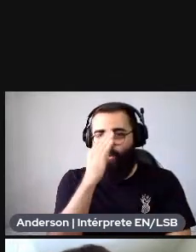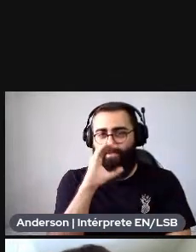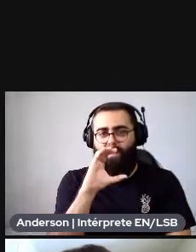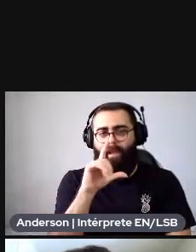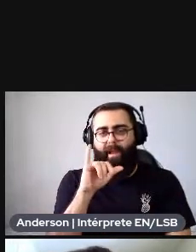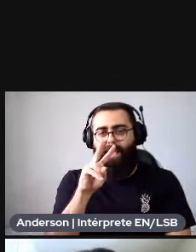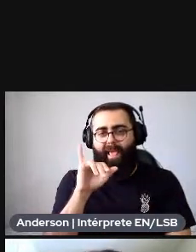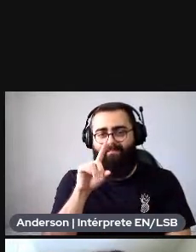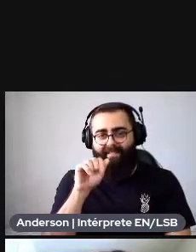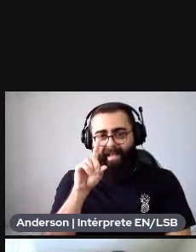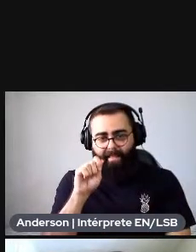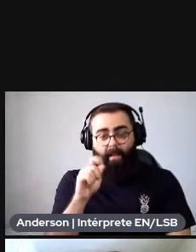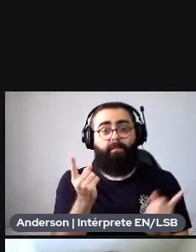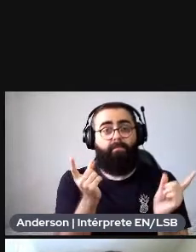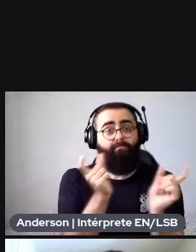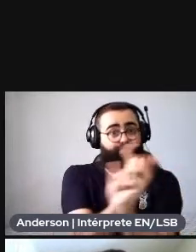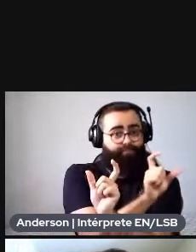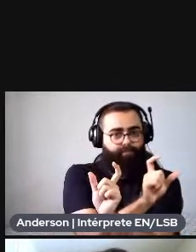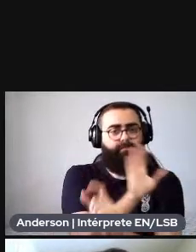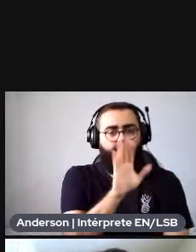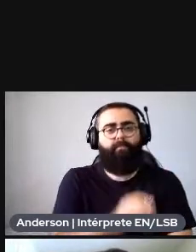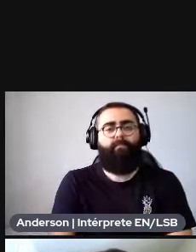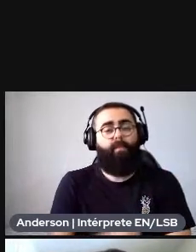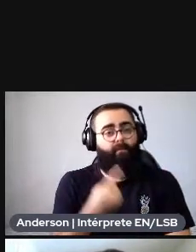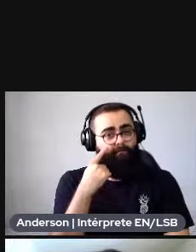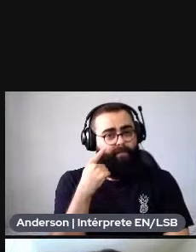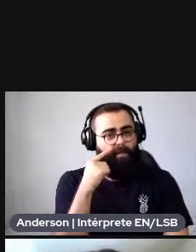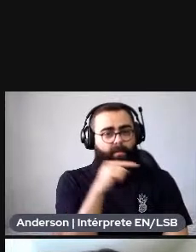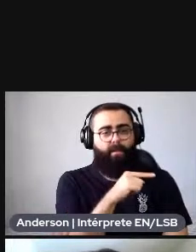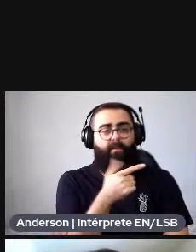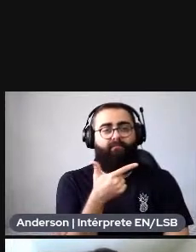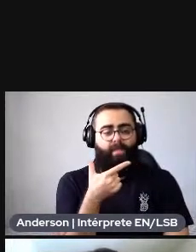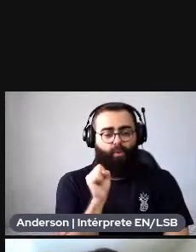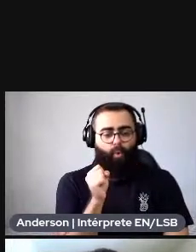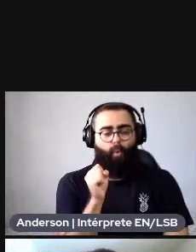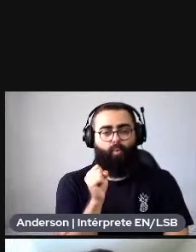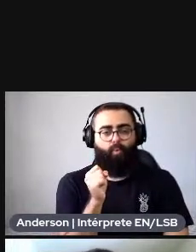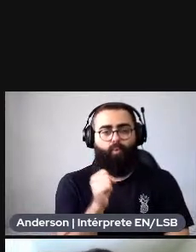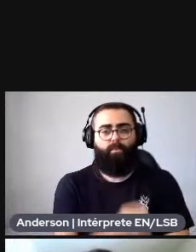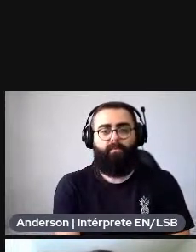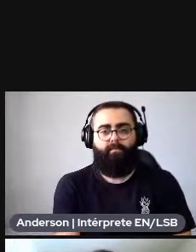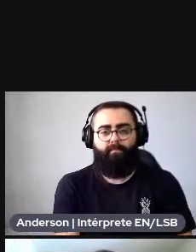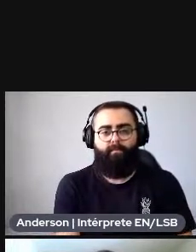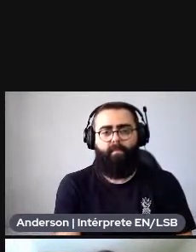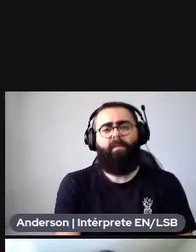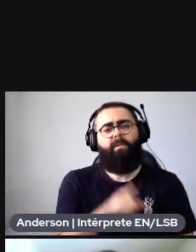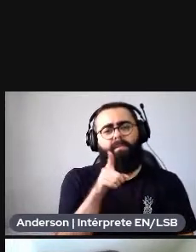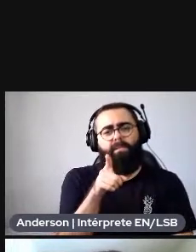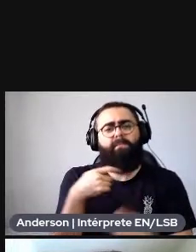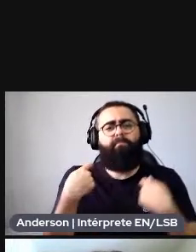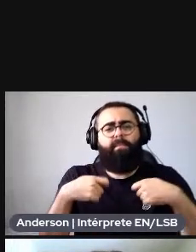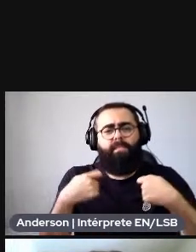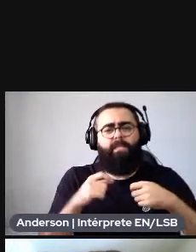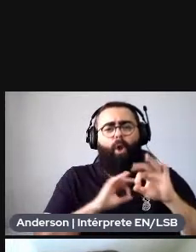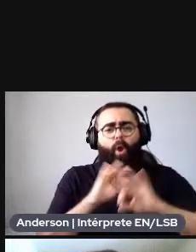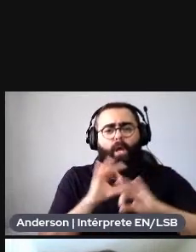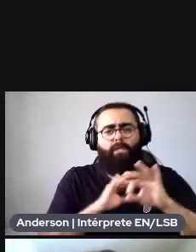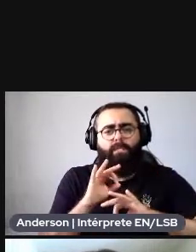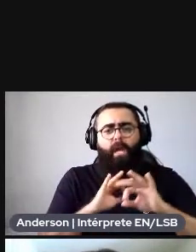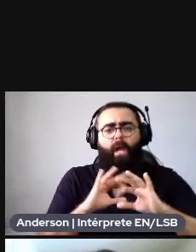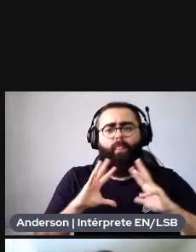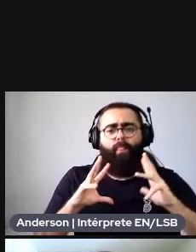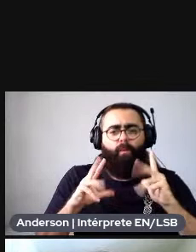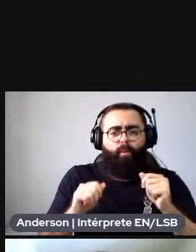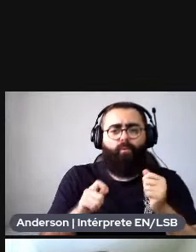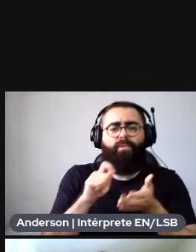Hay que ordenar todo, etc. I read it in English now. You have to put everything in the right order and rewrite a lot.